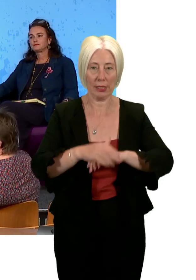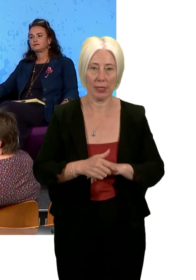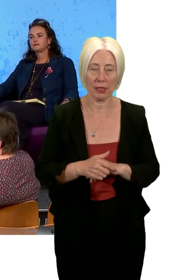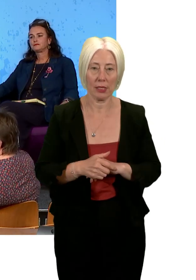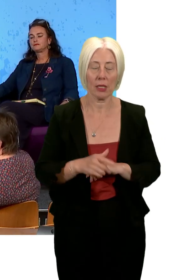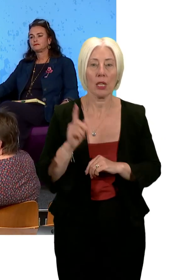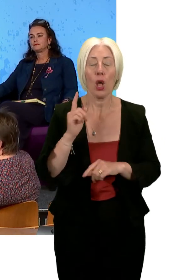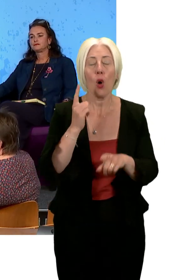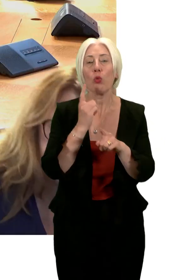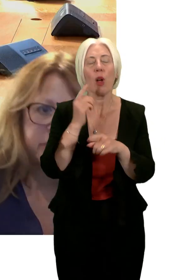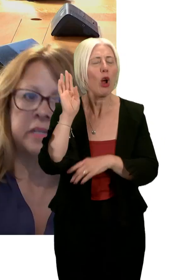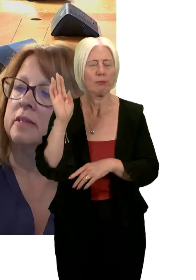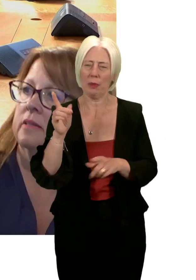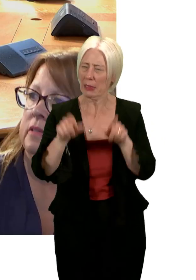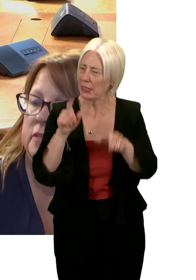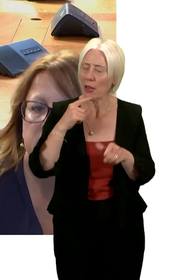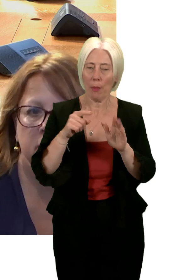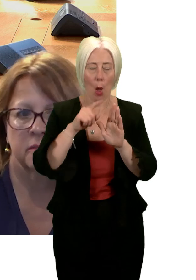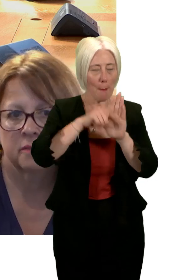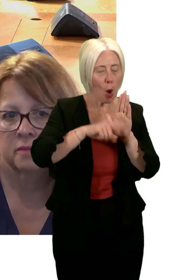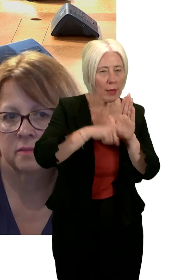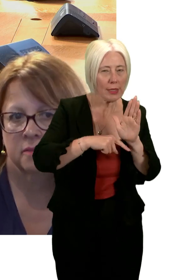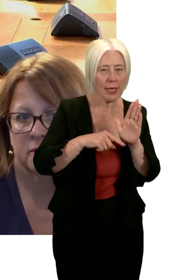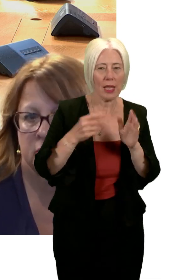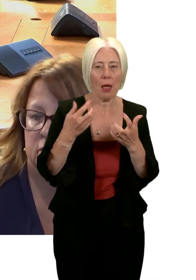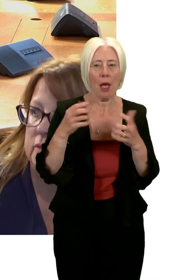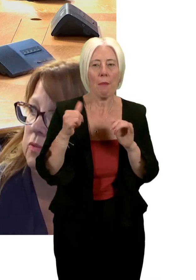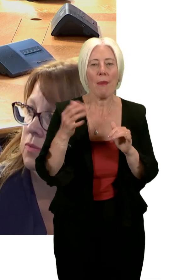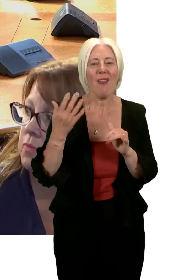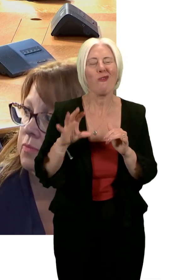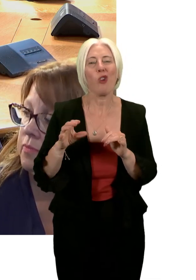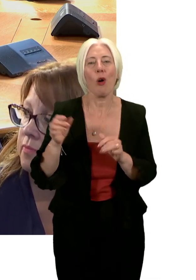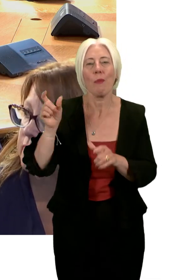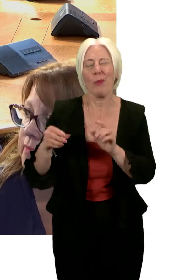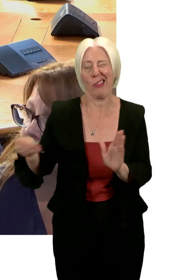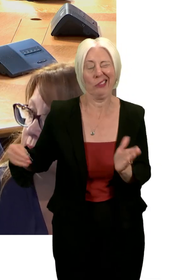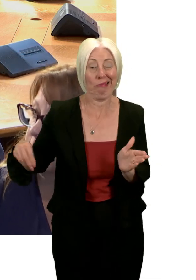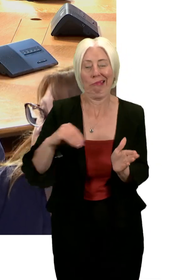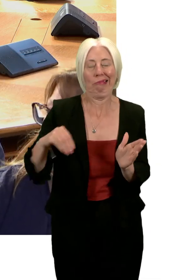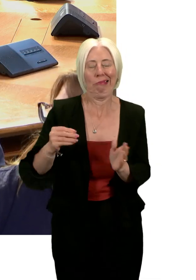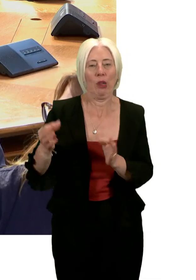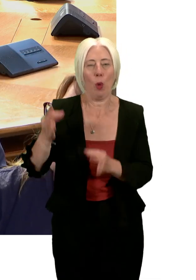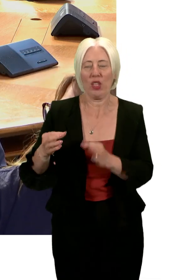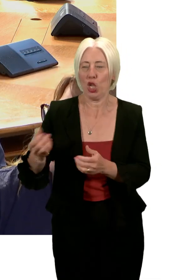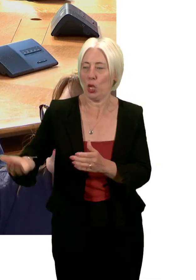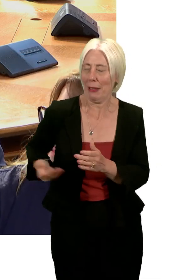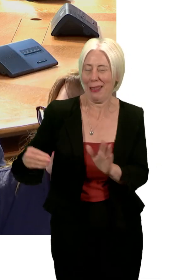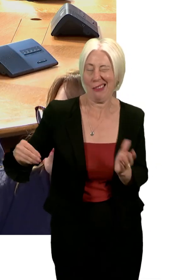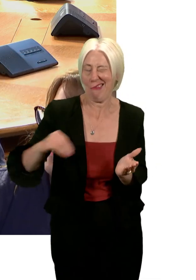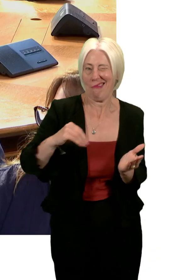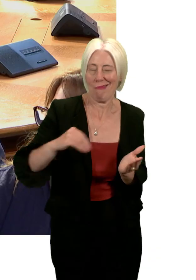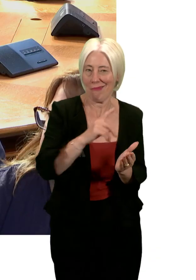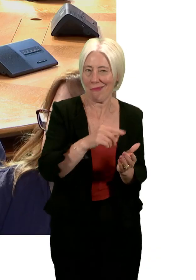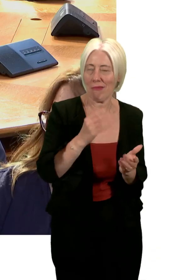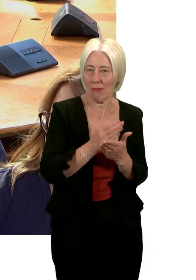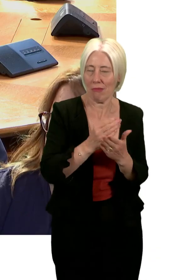health policies being driven by profits on one hand. At the same time, we also hear about businesses making the case that they're